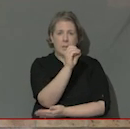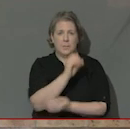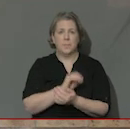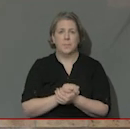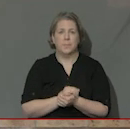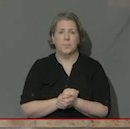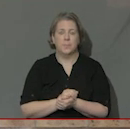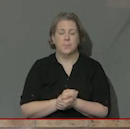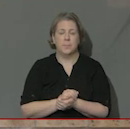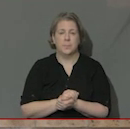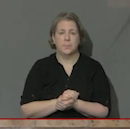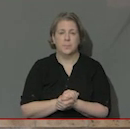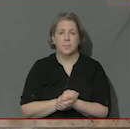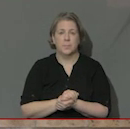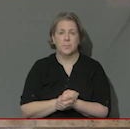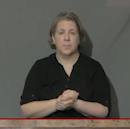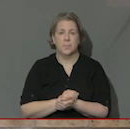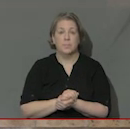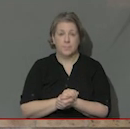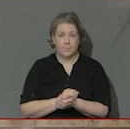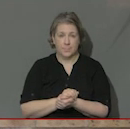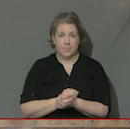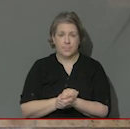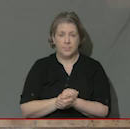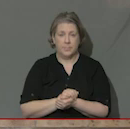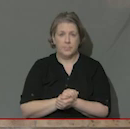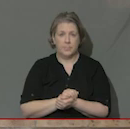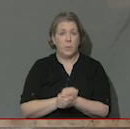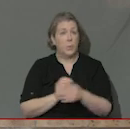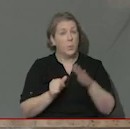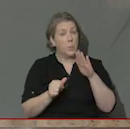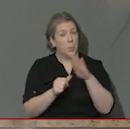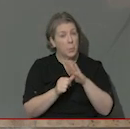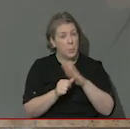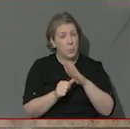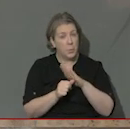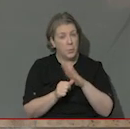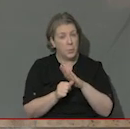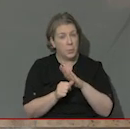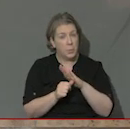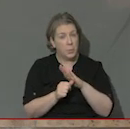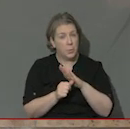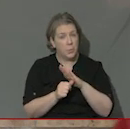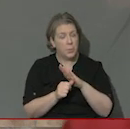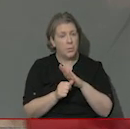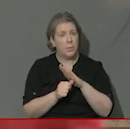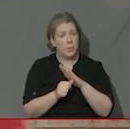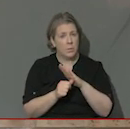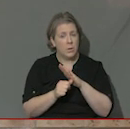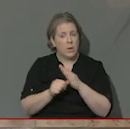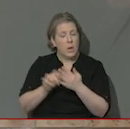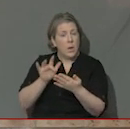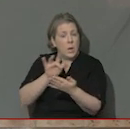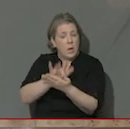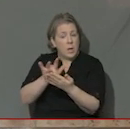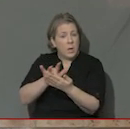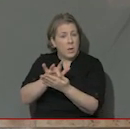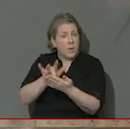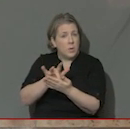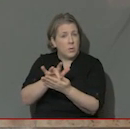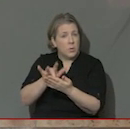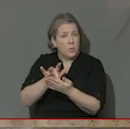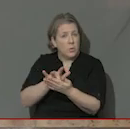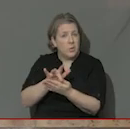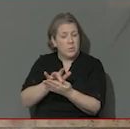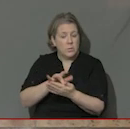8,100,480. All right. So very important. You don't try to do that calculation on